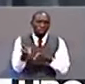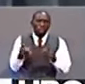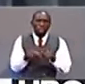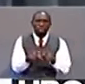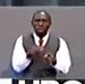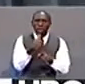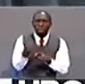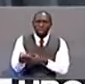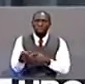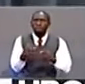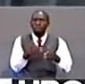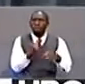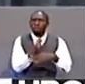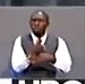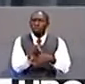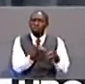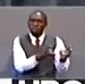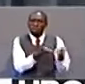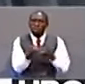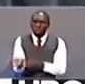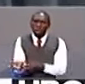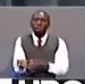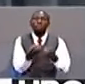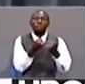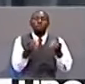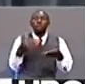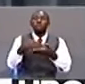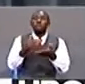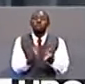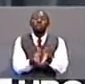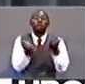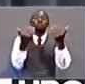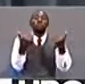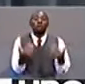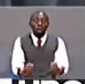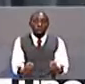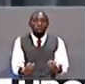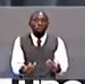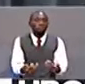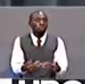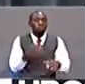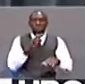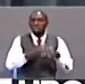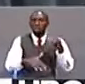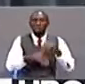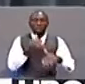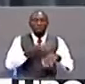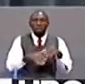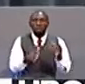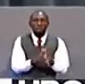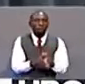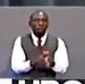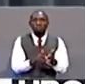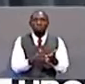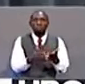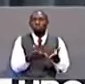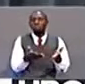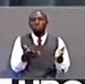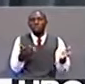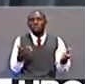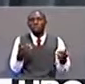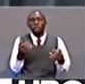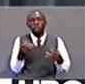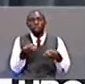way, there are so many sectors which up to now have not been brought to date. I would